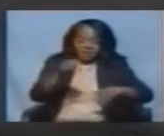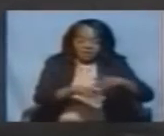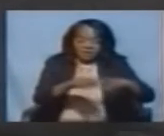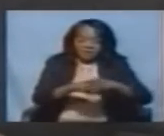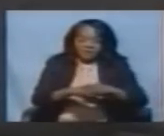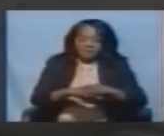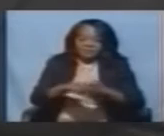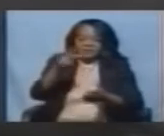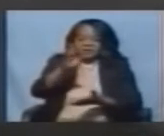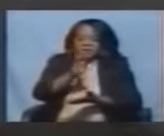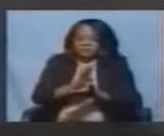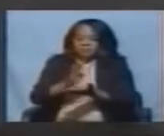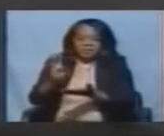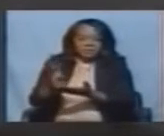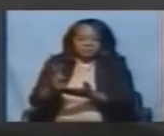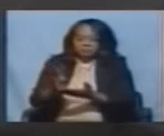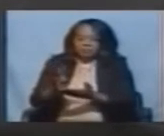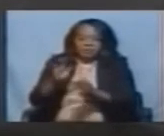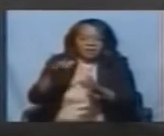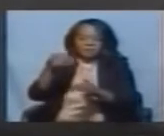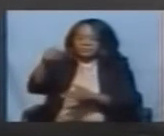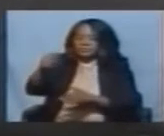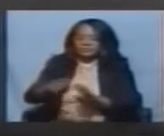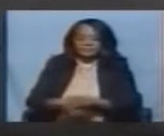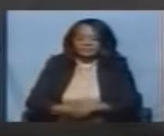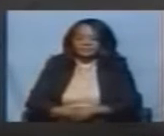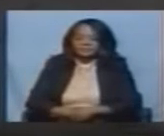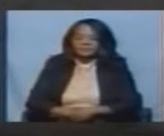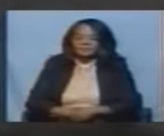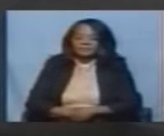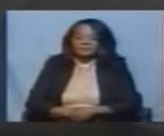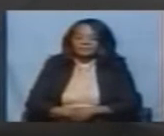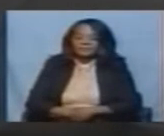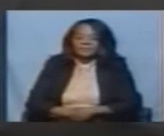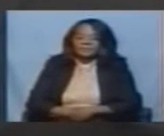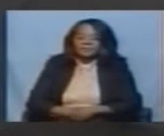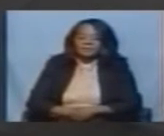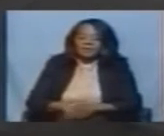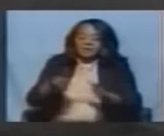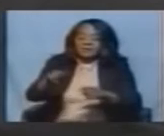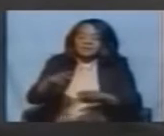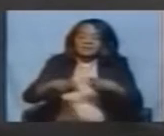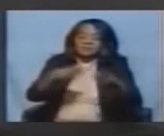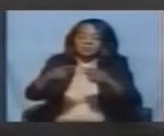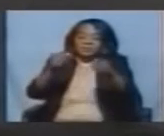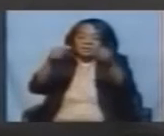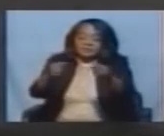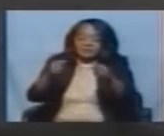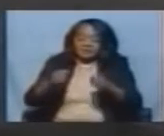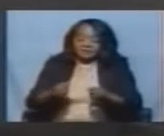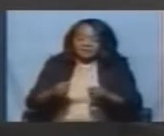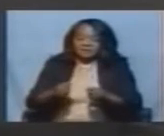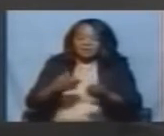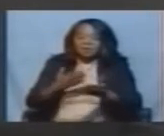million. We can't award that 600 million. You can't. See, so that is also a process that needs to be strengthened, even in our procurement process, in managing